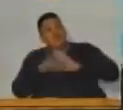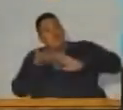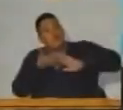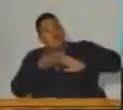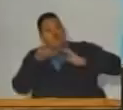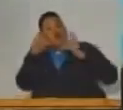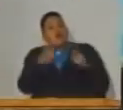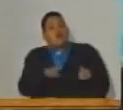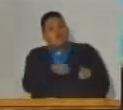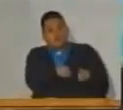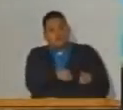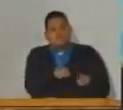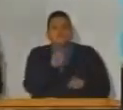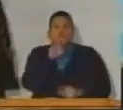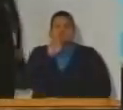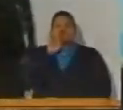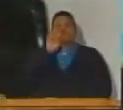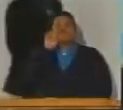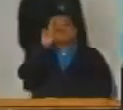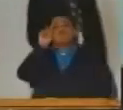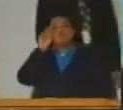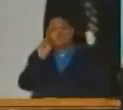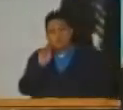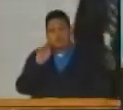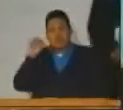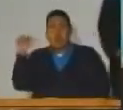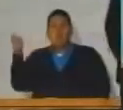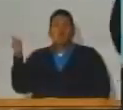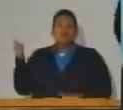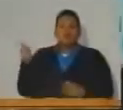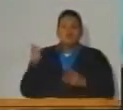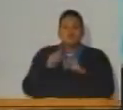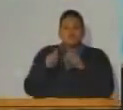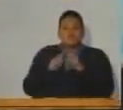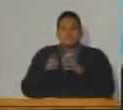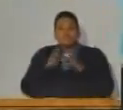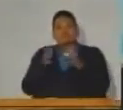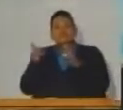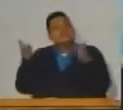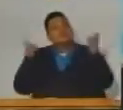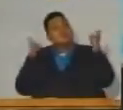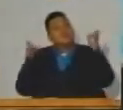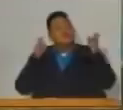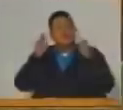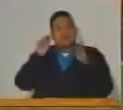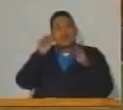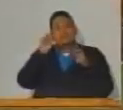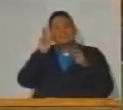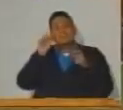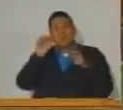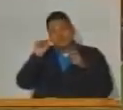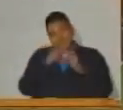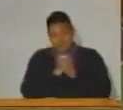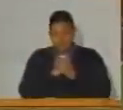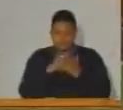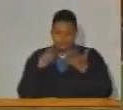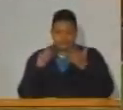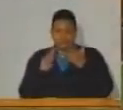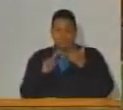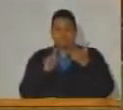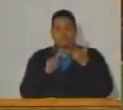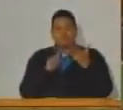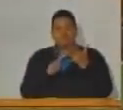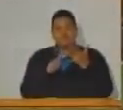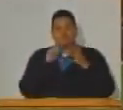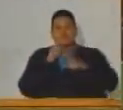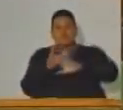Riverton, as well as other disposal sites managed by the NSWMA. Four,